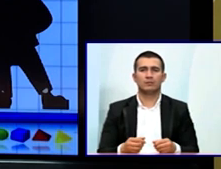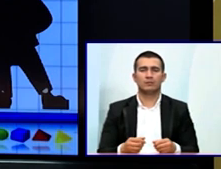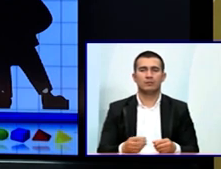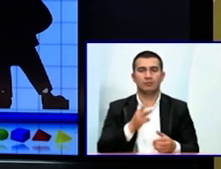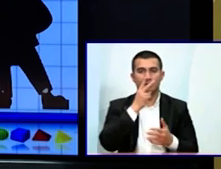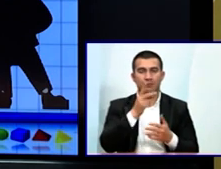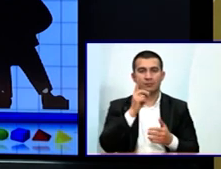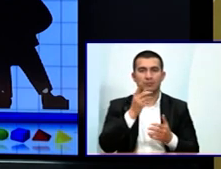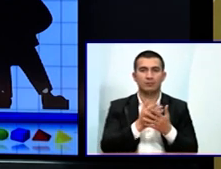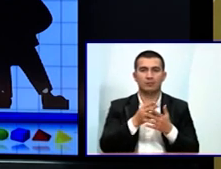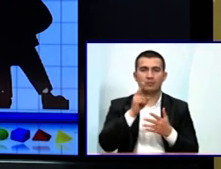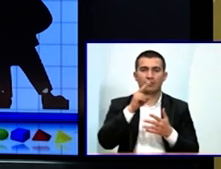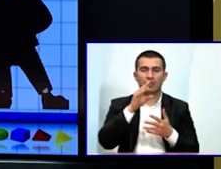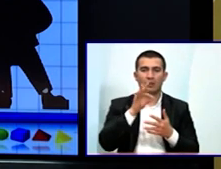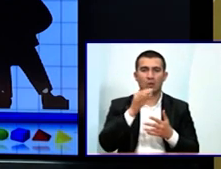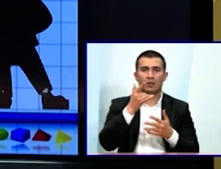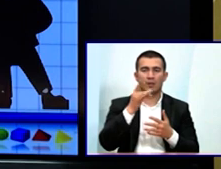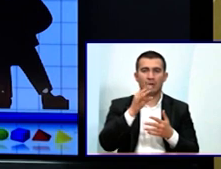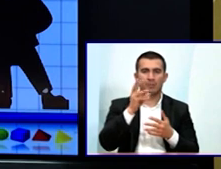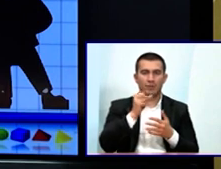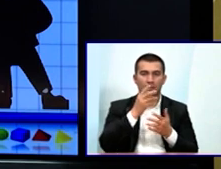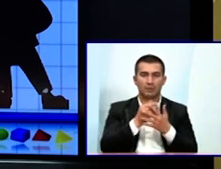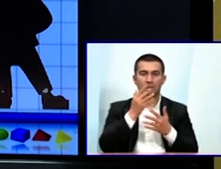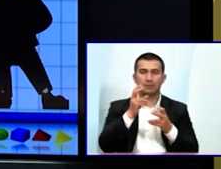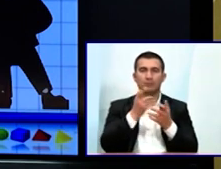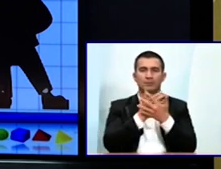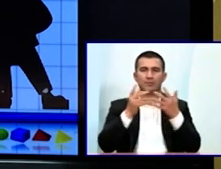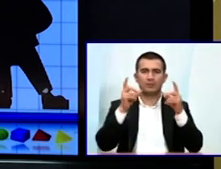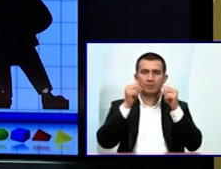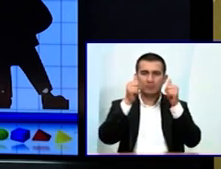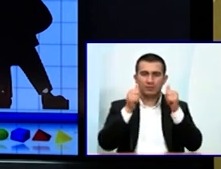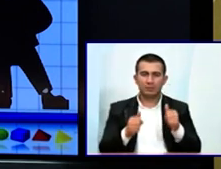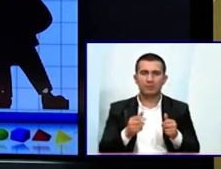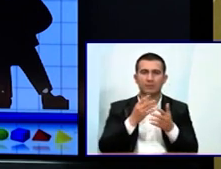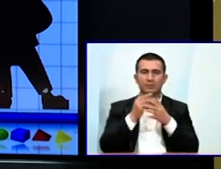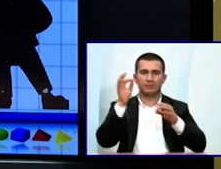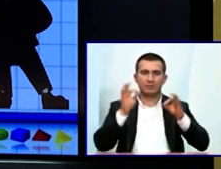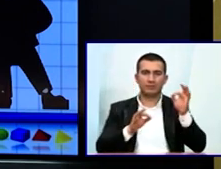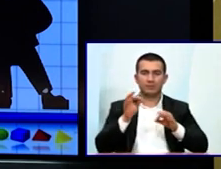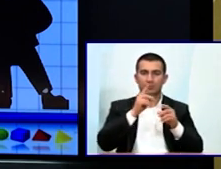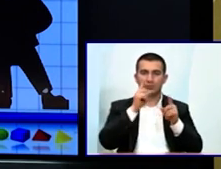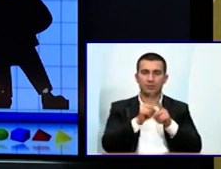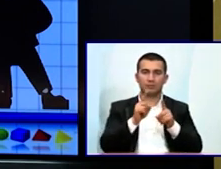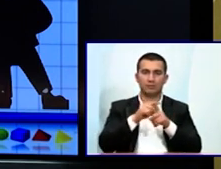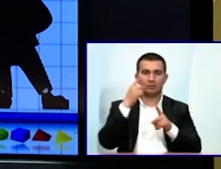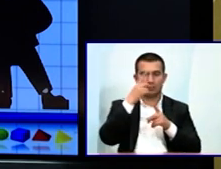Demak, diagramma sonli qiymatlarning rasmdagi yoki chizmadagi ko'rinishi